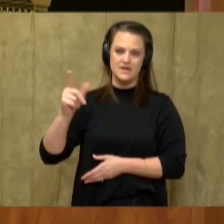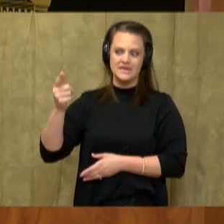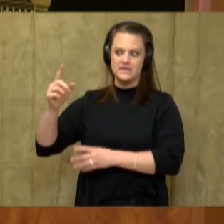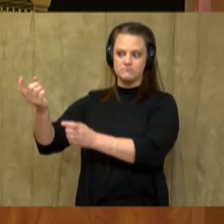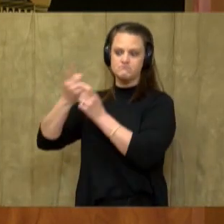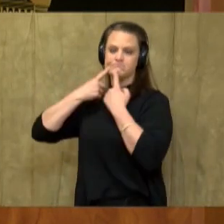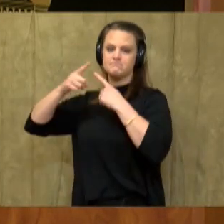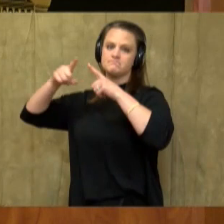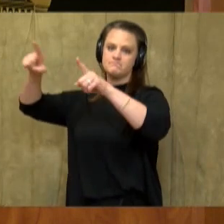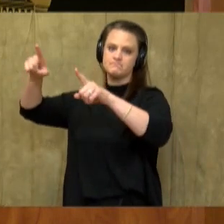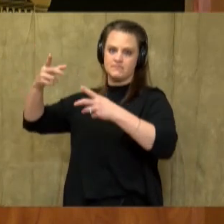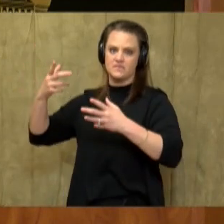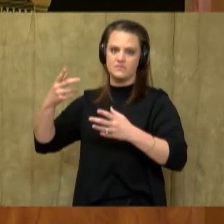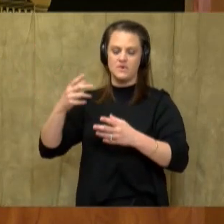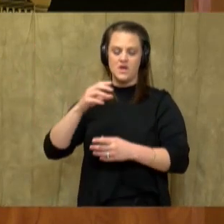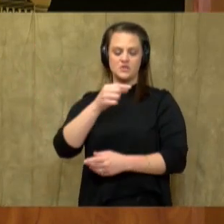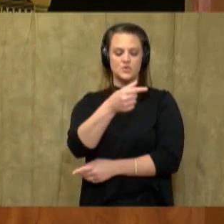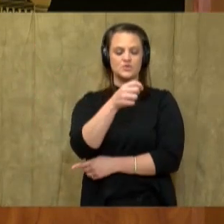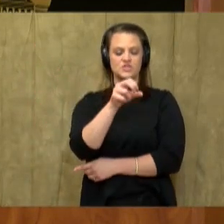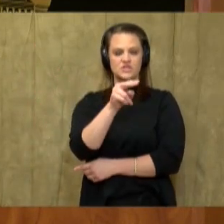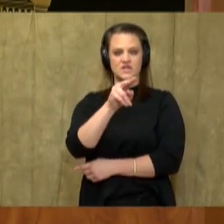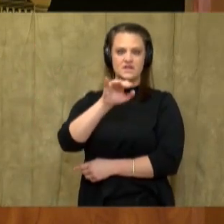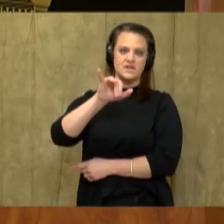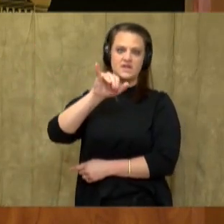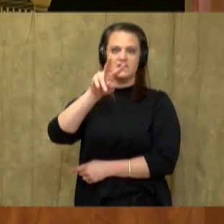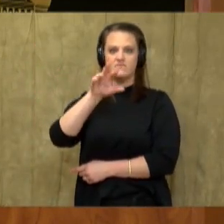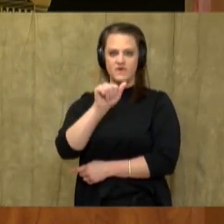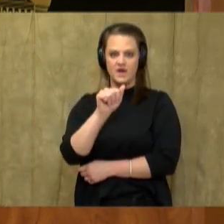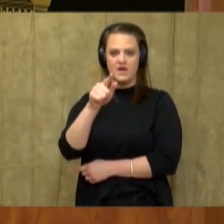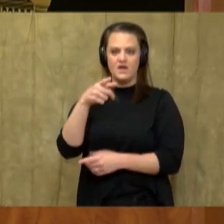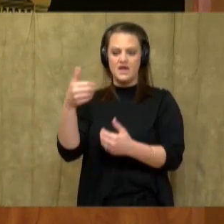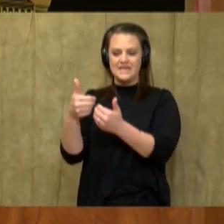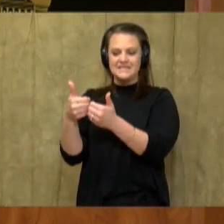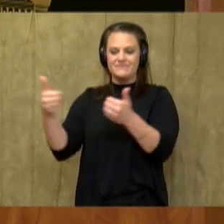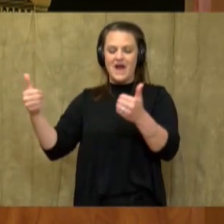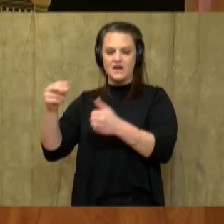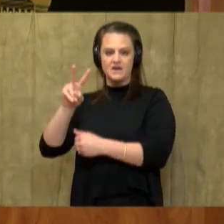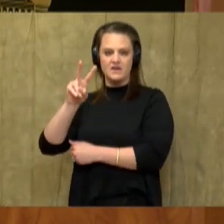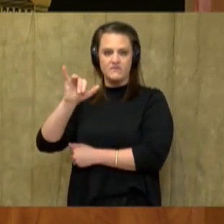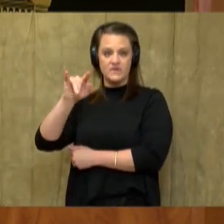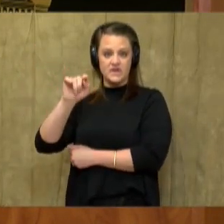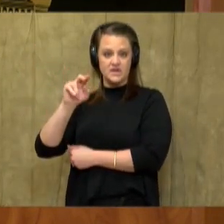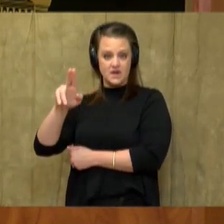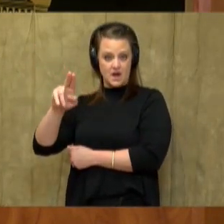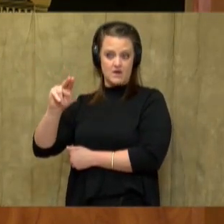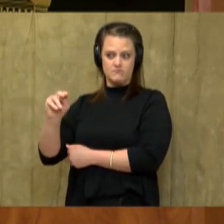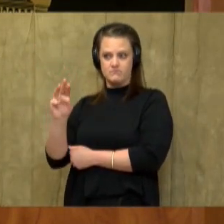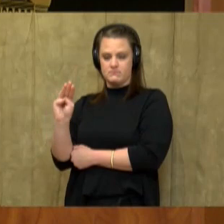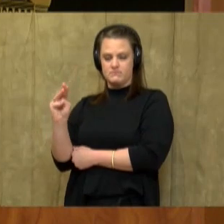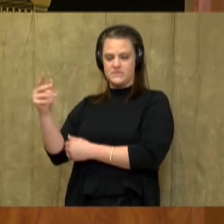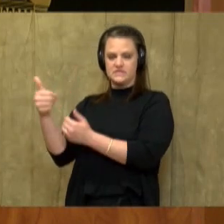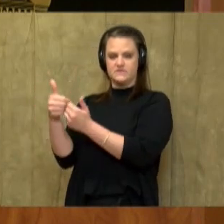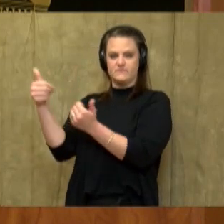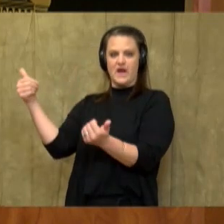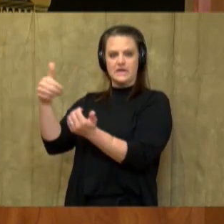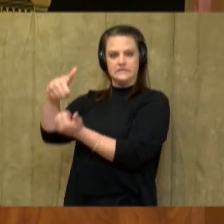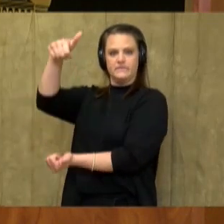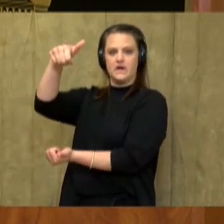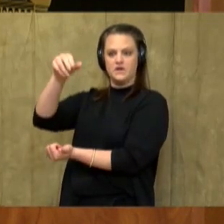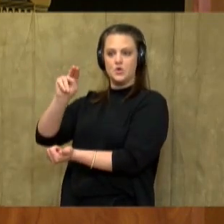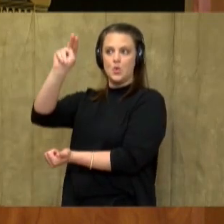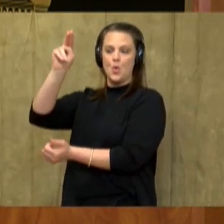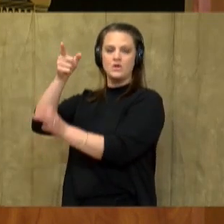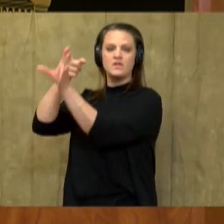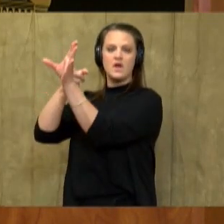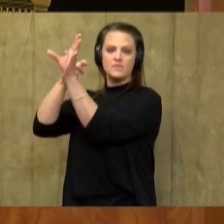Geneva Accords that settled this, which divided Vietnam at the 17th parallel, leaving communism in the north